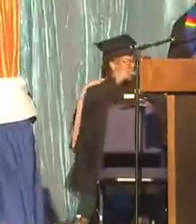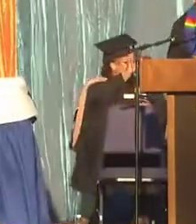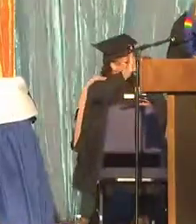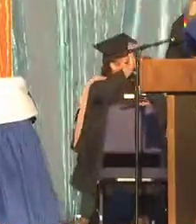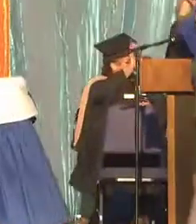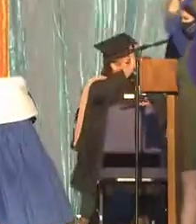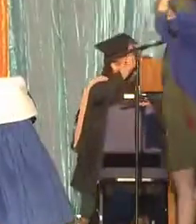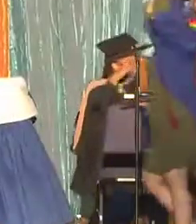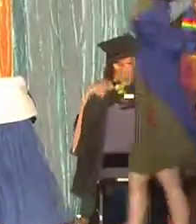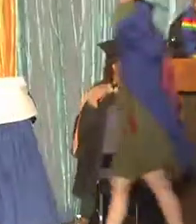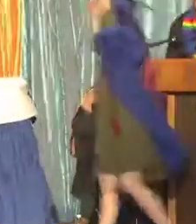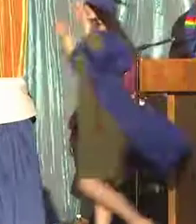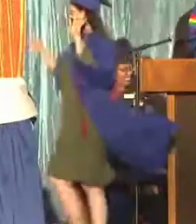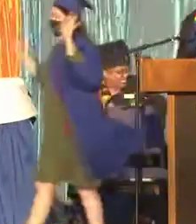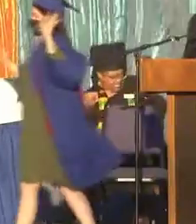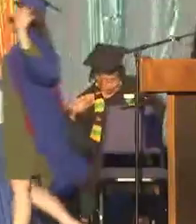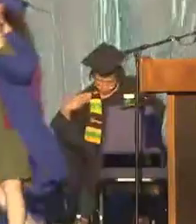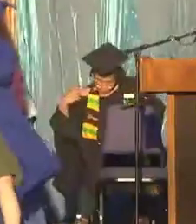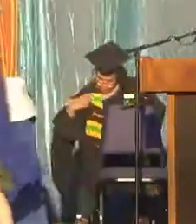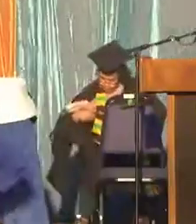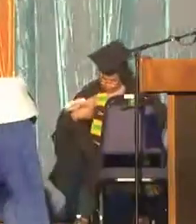Ashley Heimer, with honors.